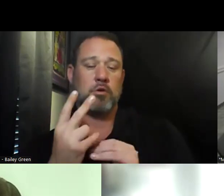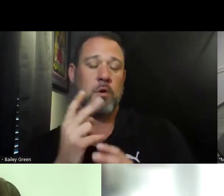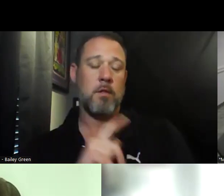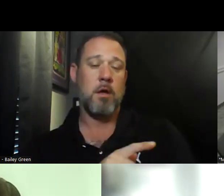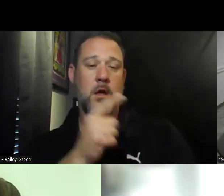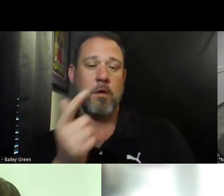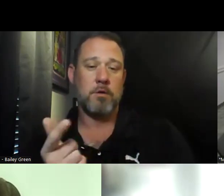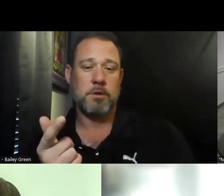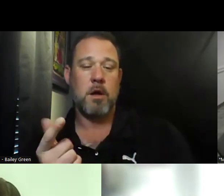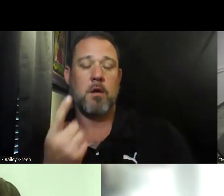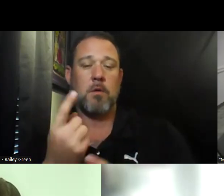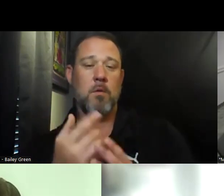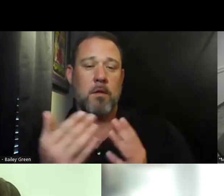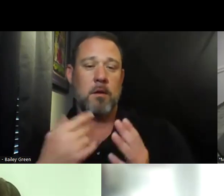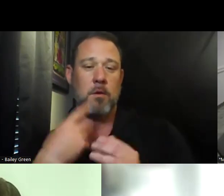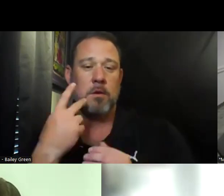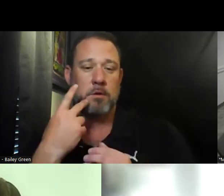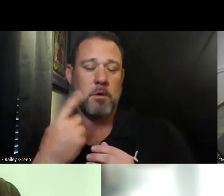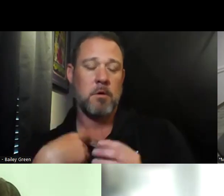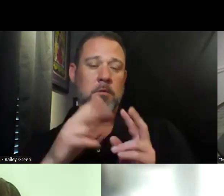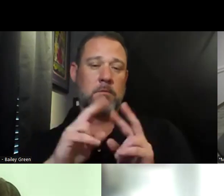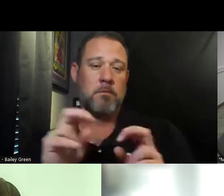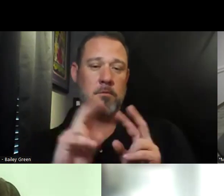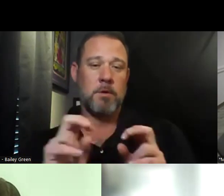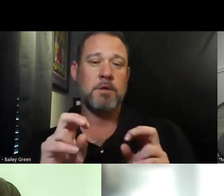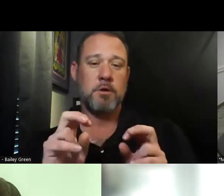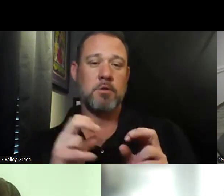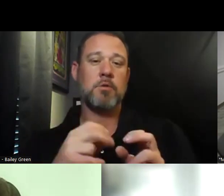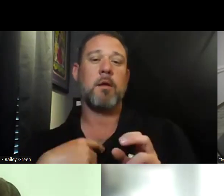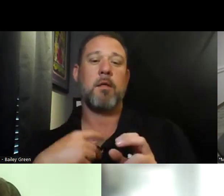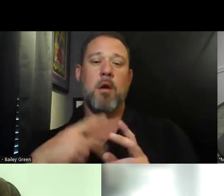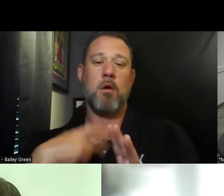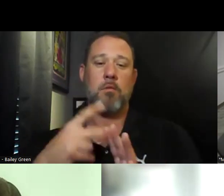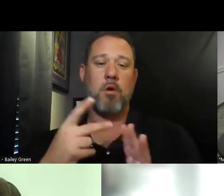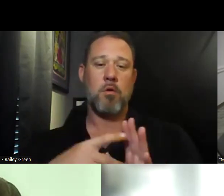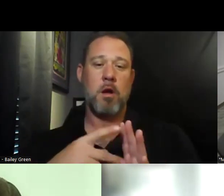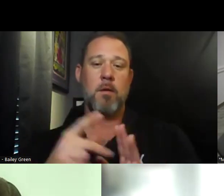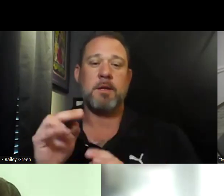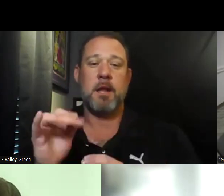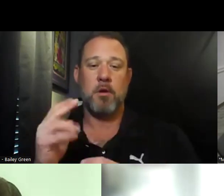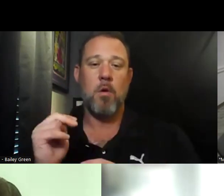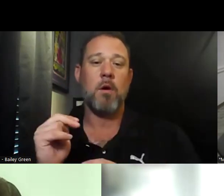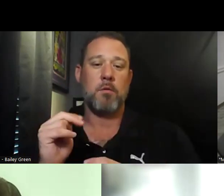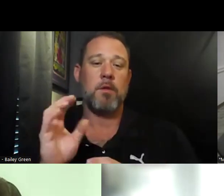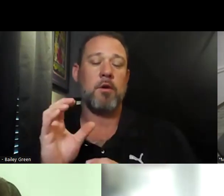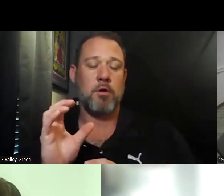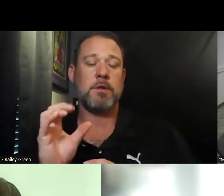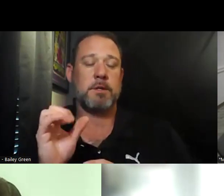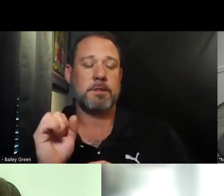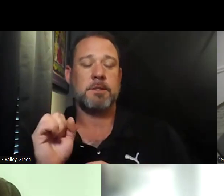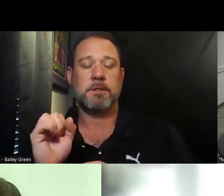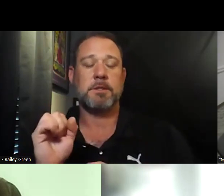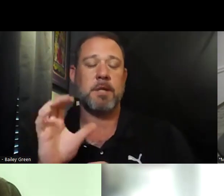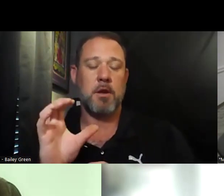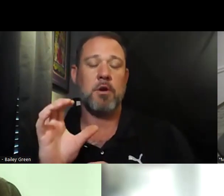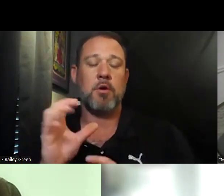side, one of the things that we saw from our research with our peer program in the Tenderloin with Curry Senior Center is that many of these older adults